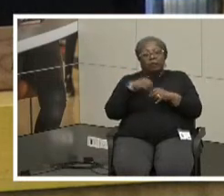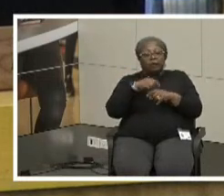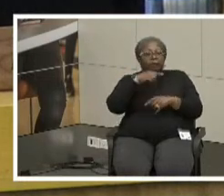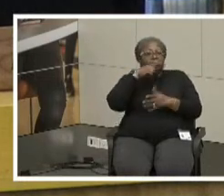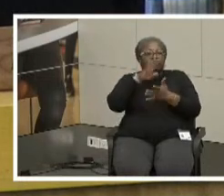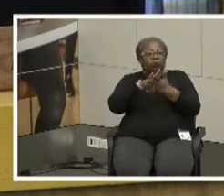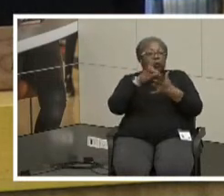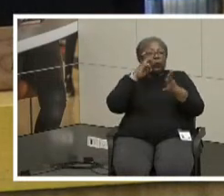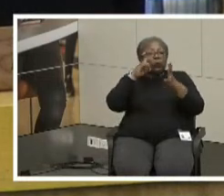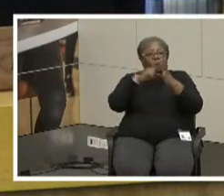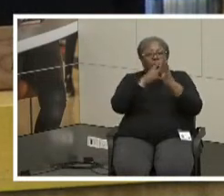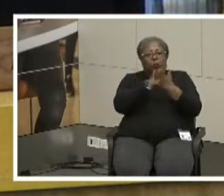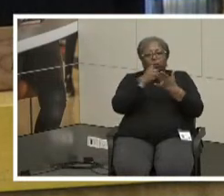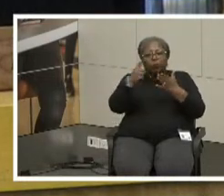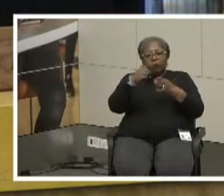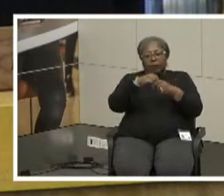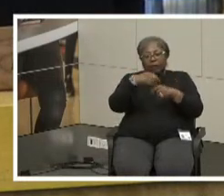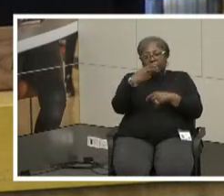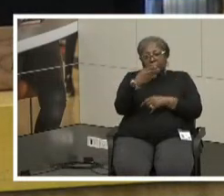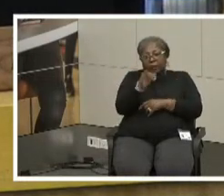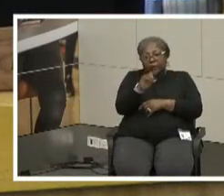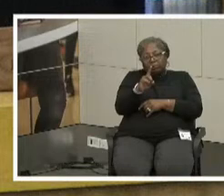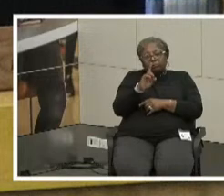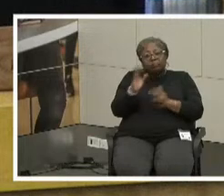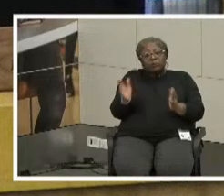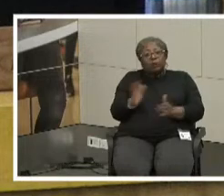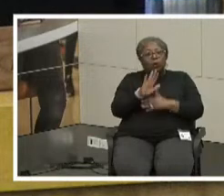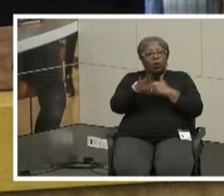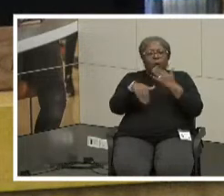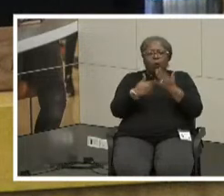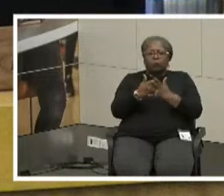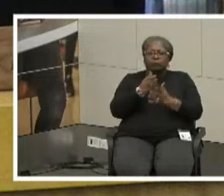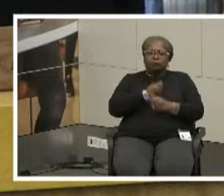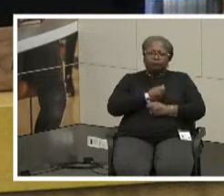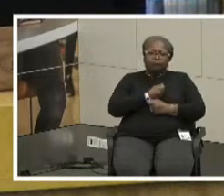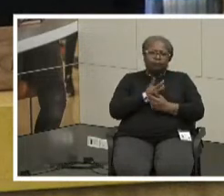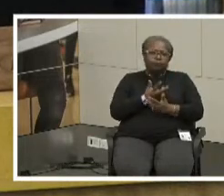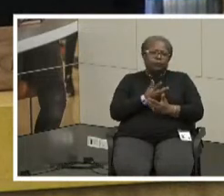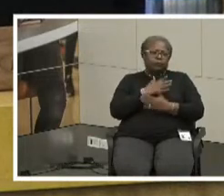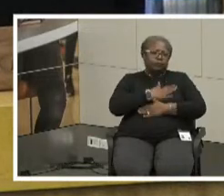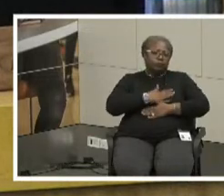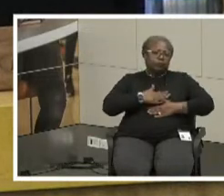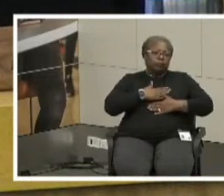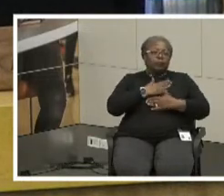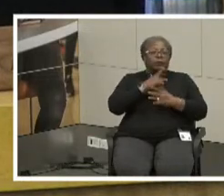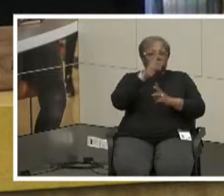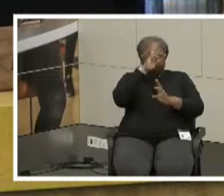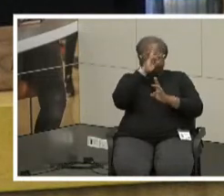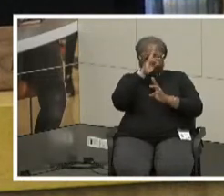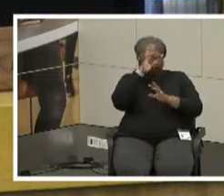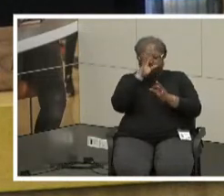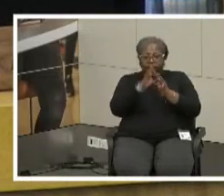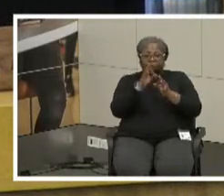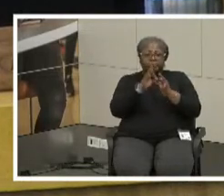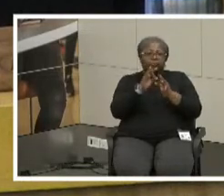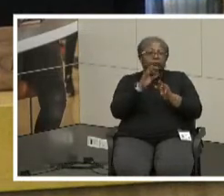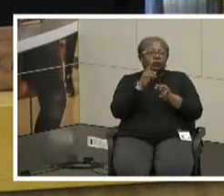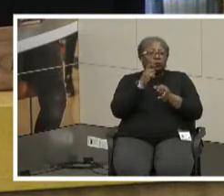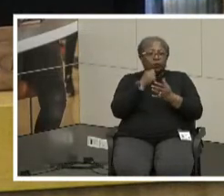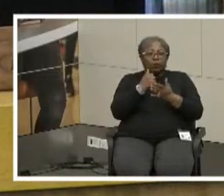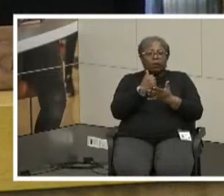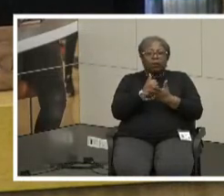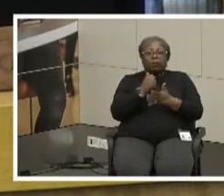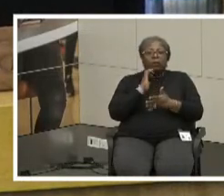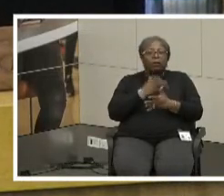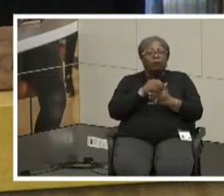recognition week in HISD and encourage all to express appreciation for the dedicated supporters who assist and enrich the lives of our students